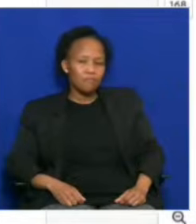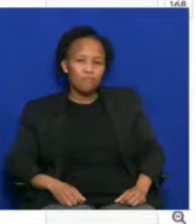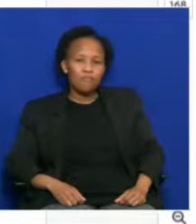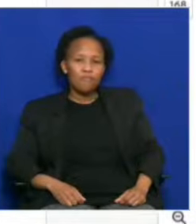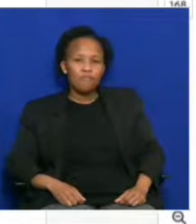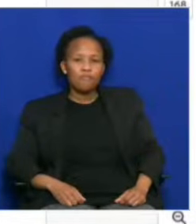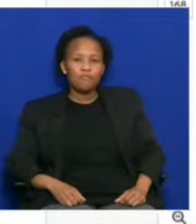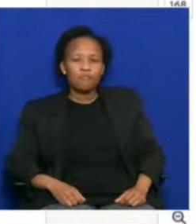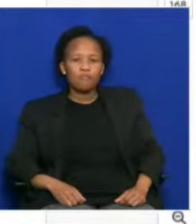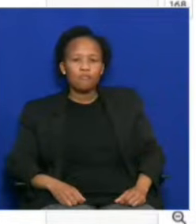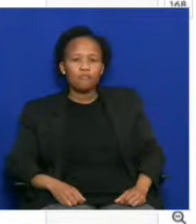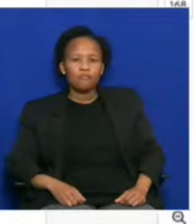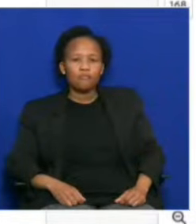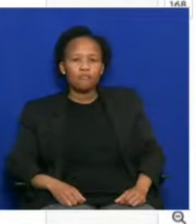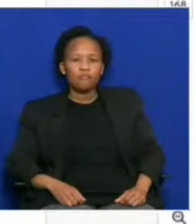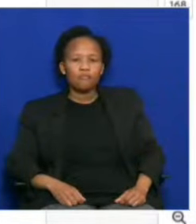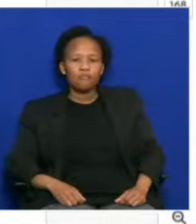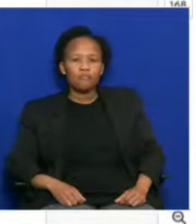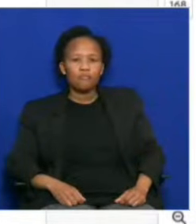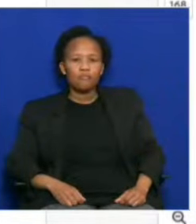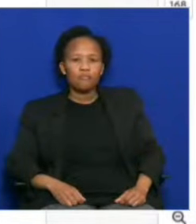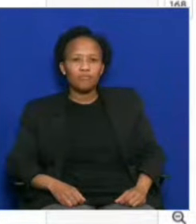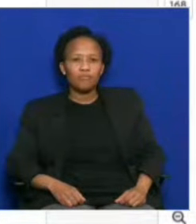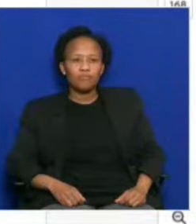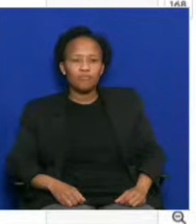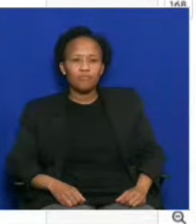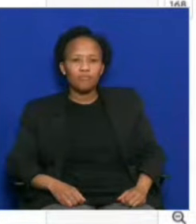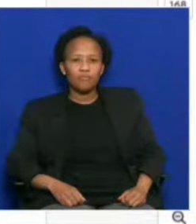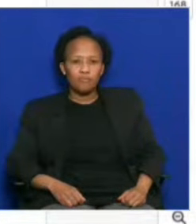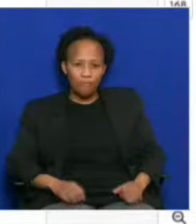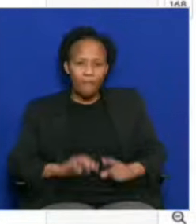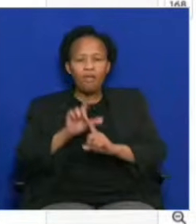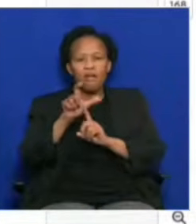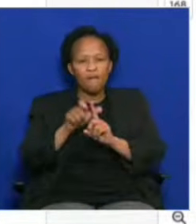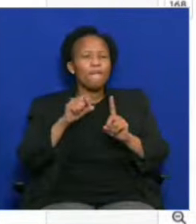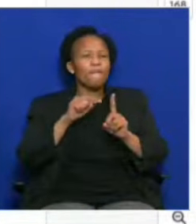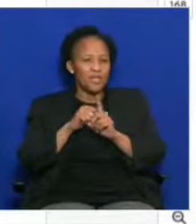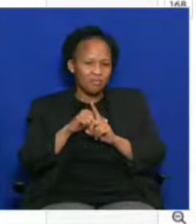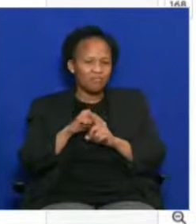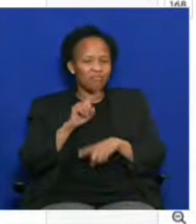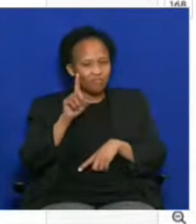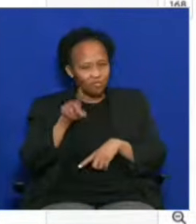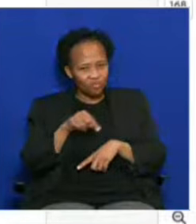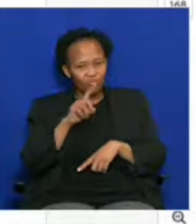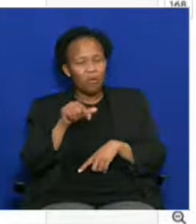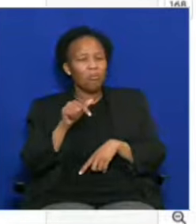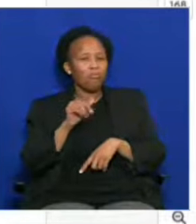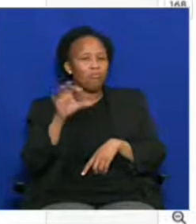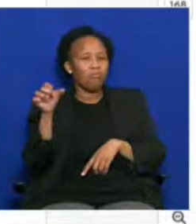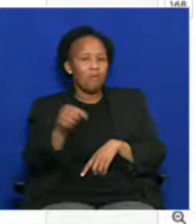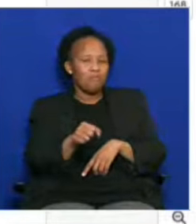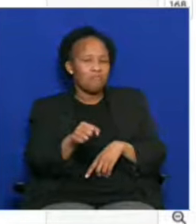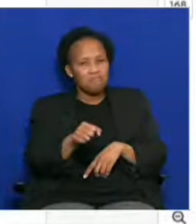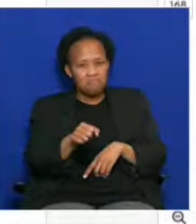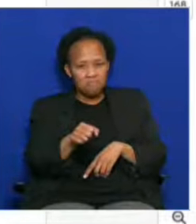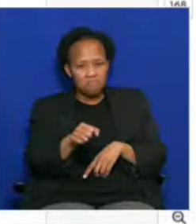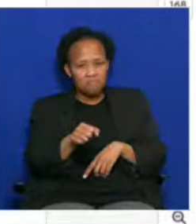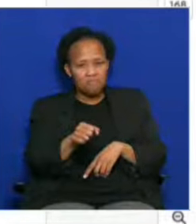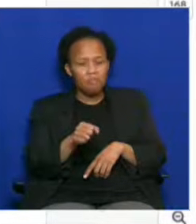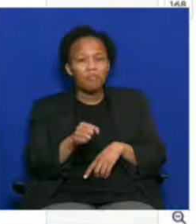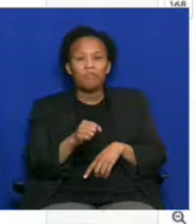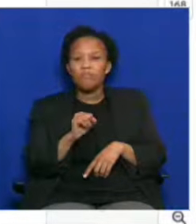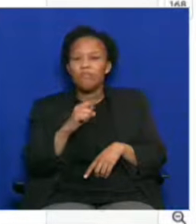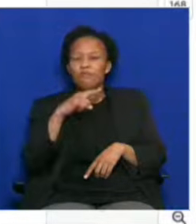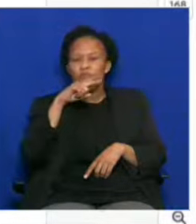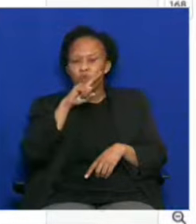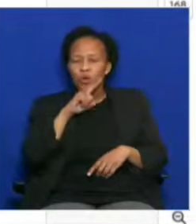a person was appointed irregularly Yes. to a post. And what is the fraud and corruption, if I may ask?